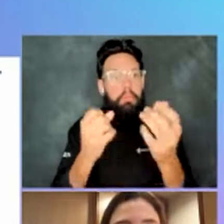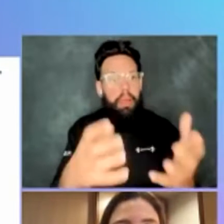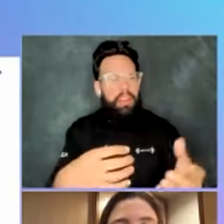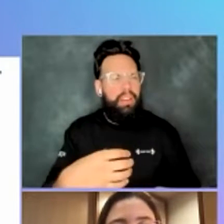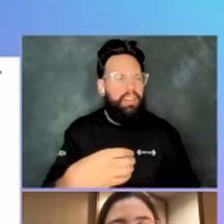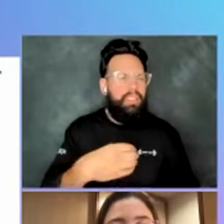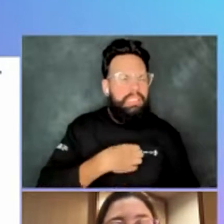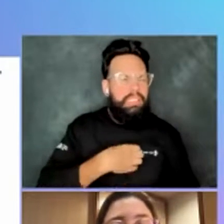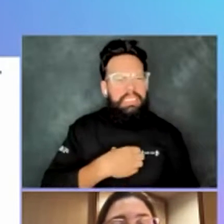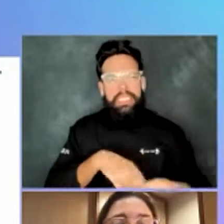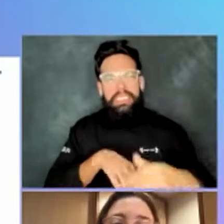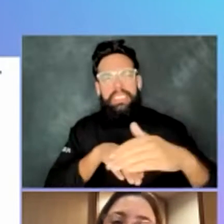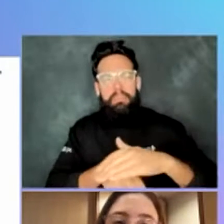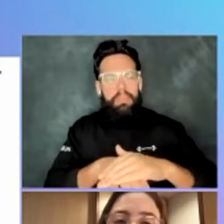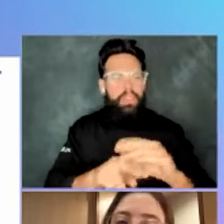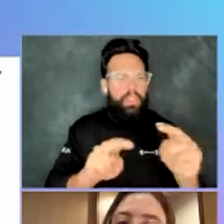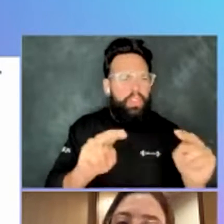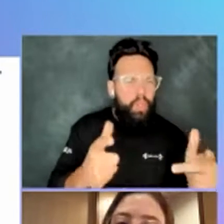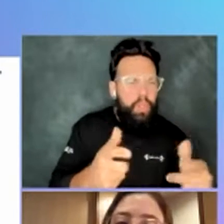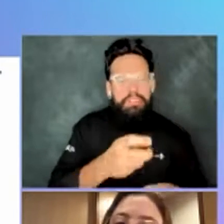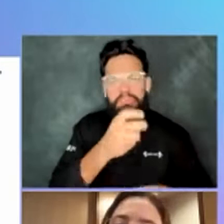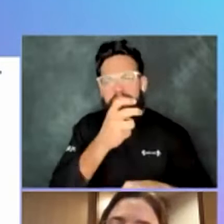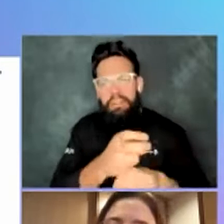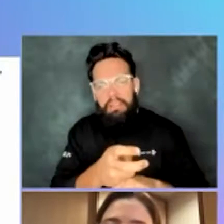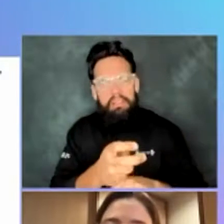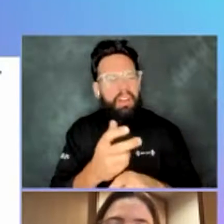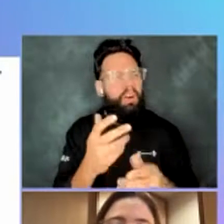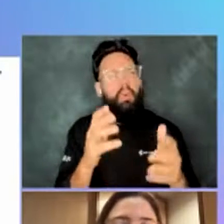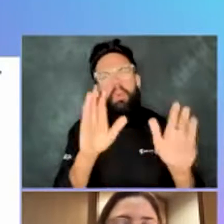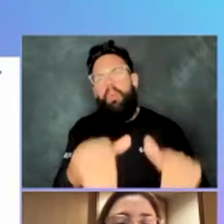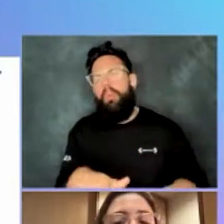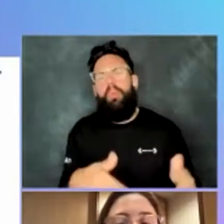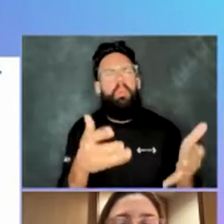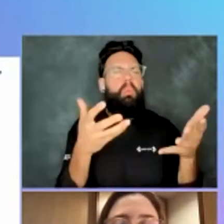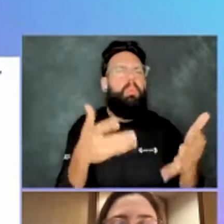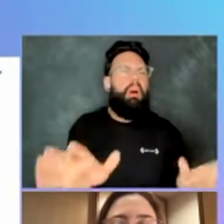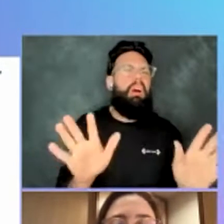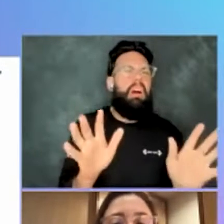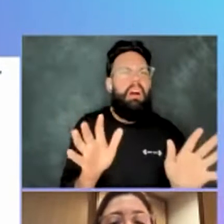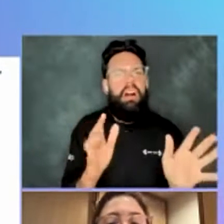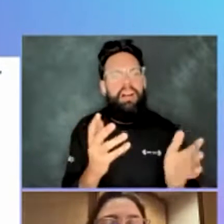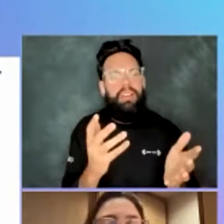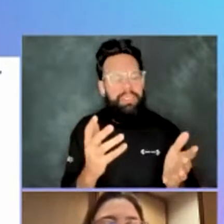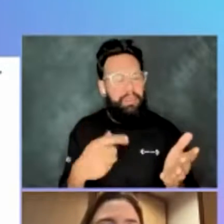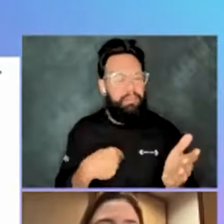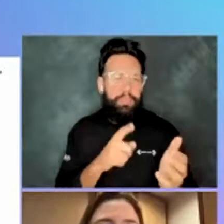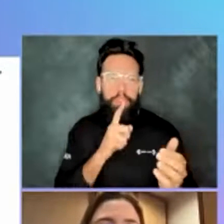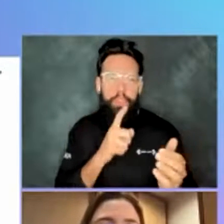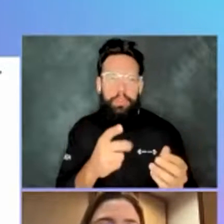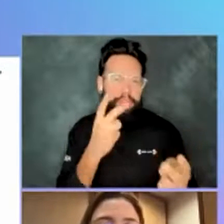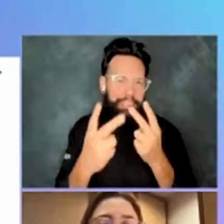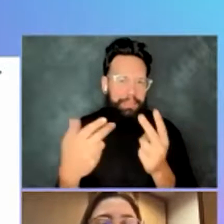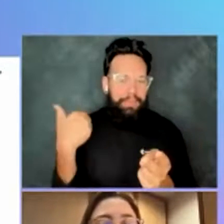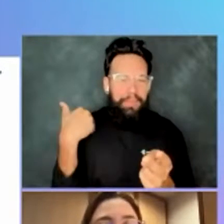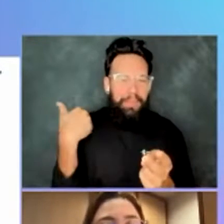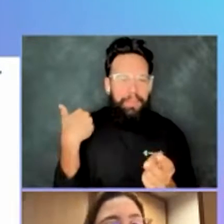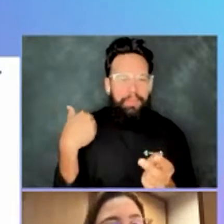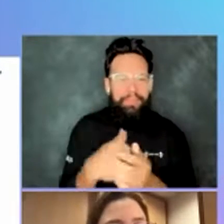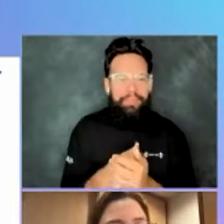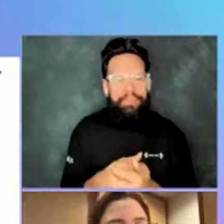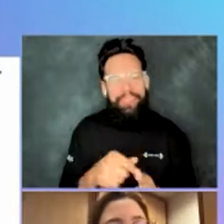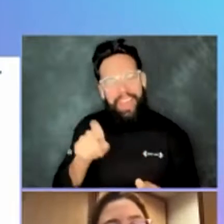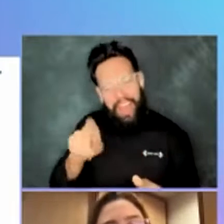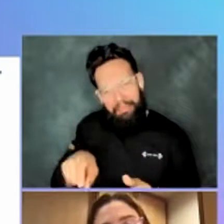very difficult and hard, or even eye-rolling, and I'm sure you've all had it from your stakeholders, you typically need to do more